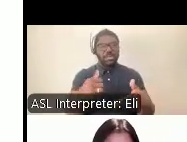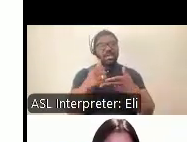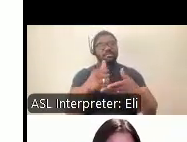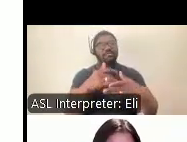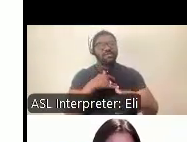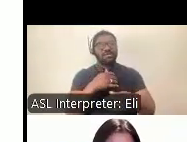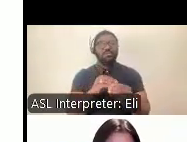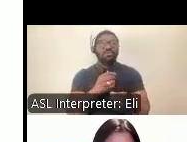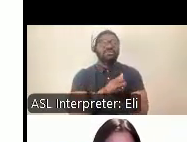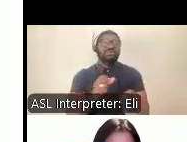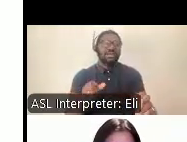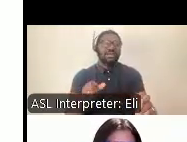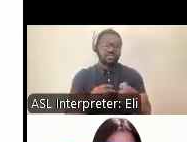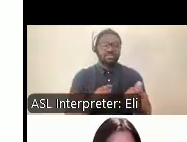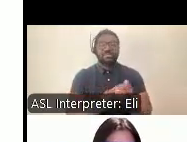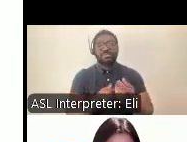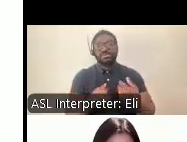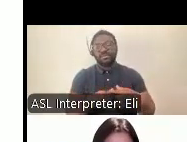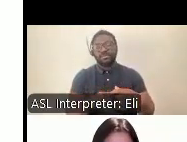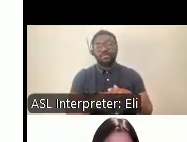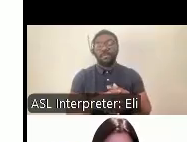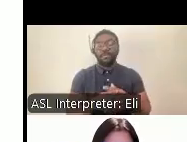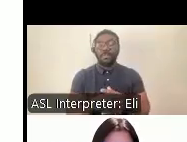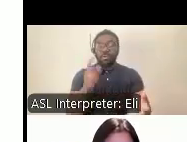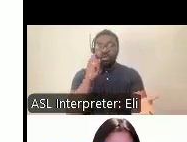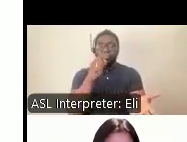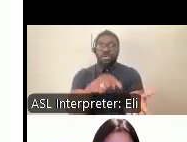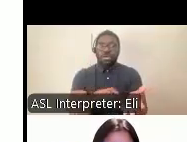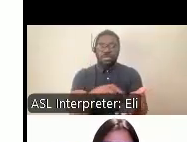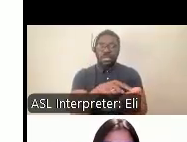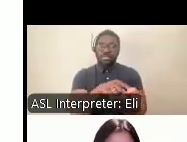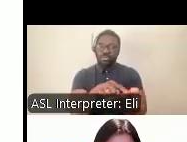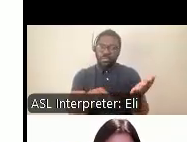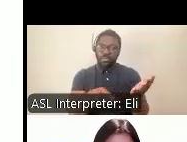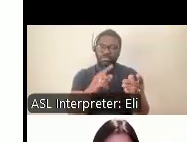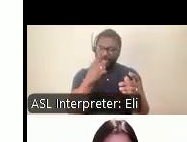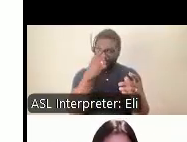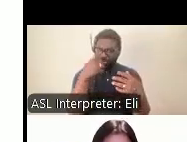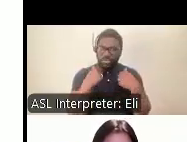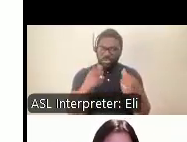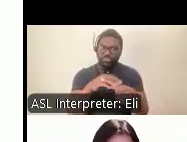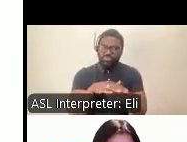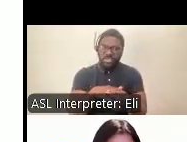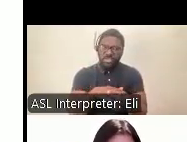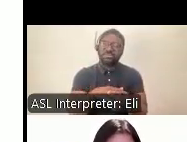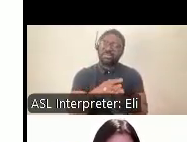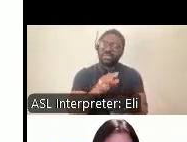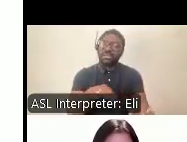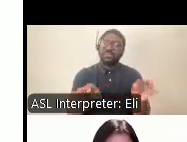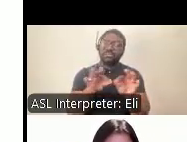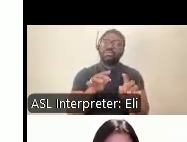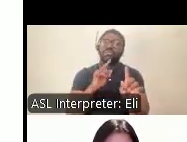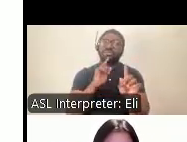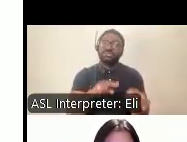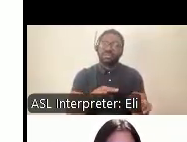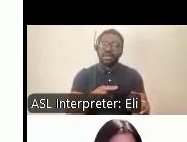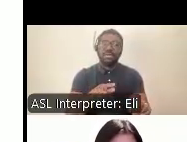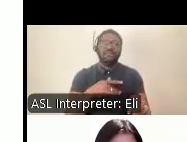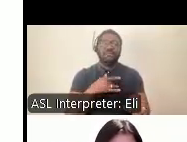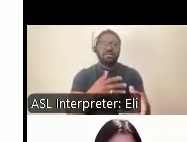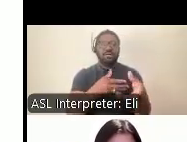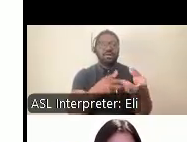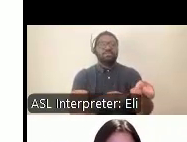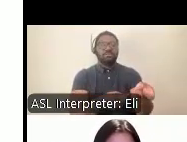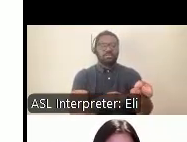safe and supported. Once we recognize the signs of mental health stress, it's important to respond in a way that builds trust, and that